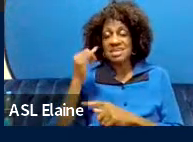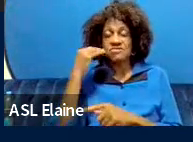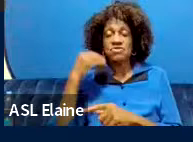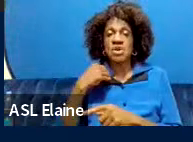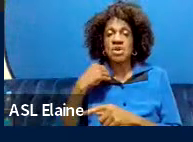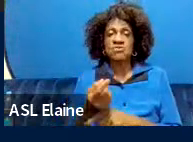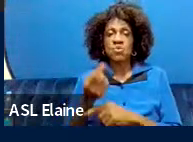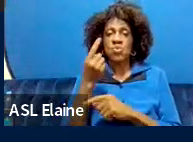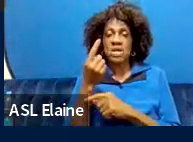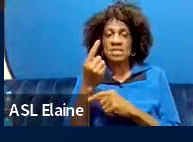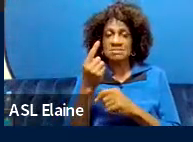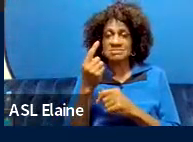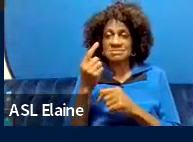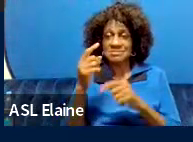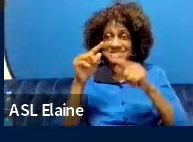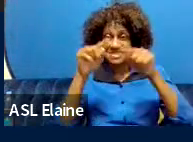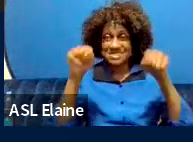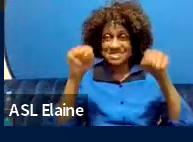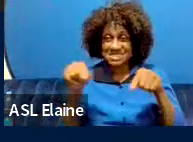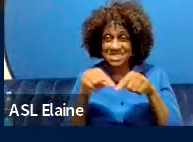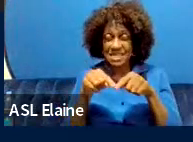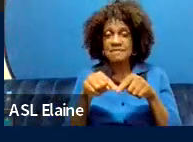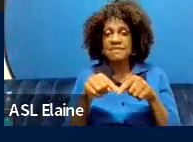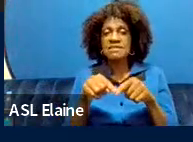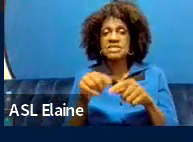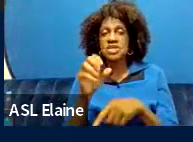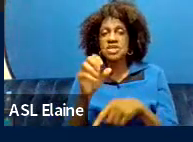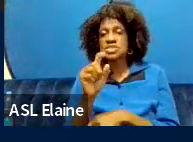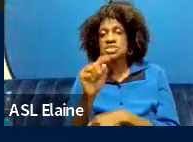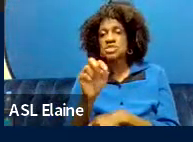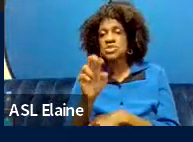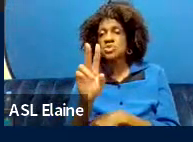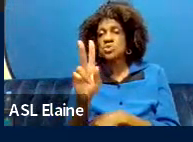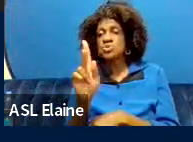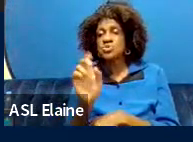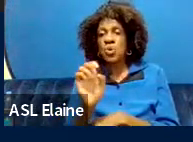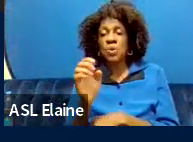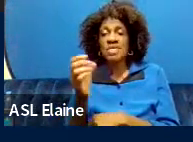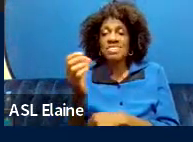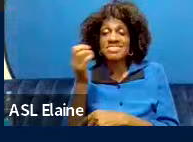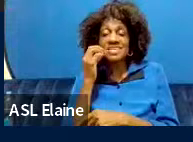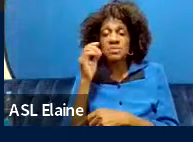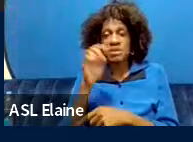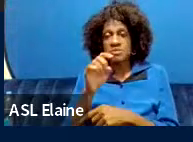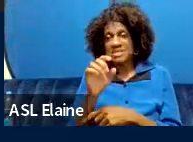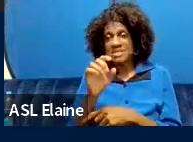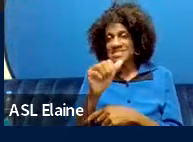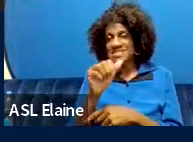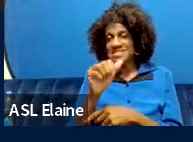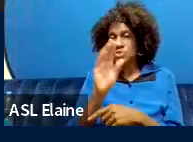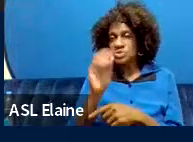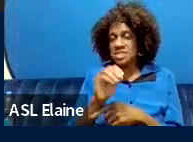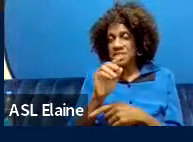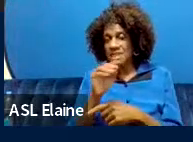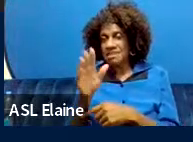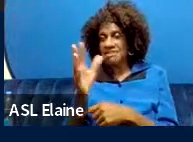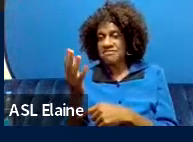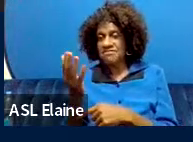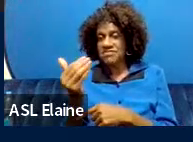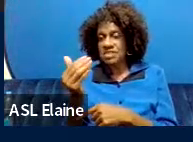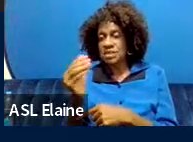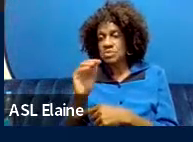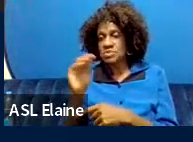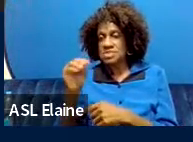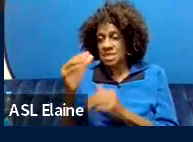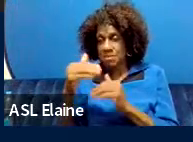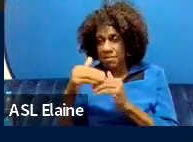one sign, the stroke thickness has to be between 10% minimum and 15% maximum,